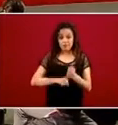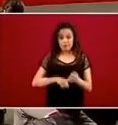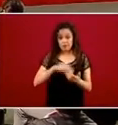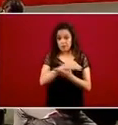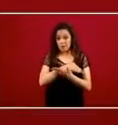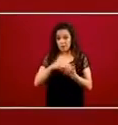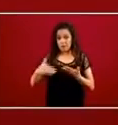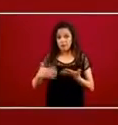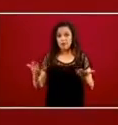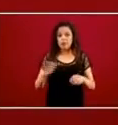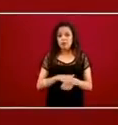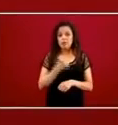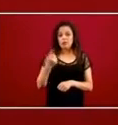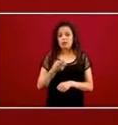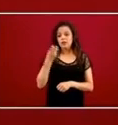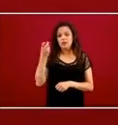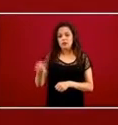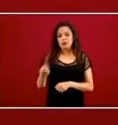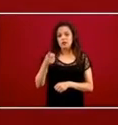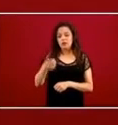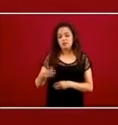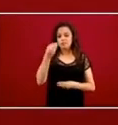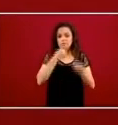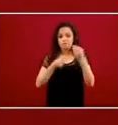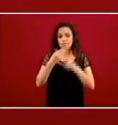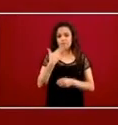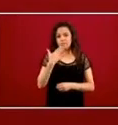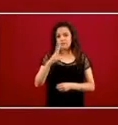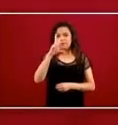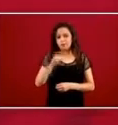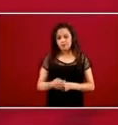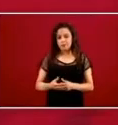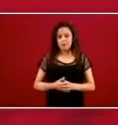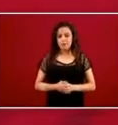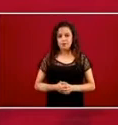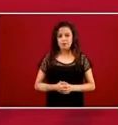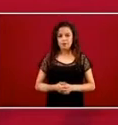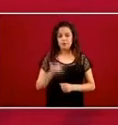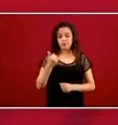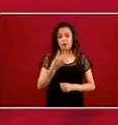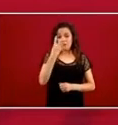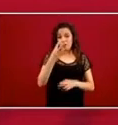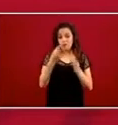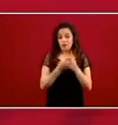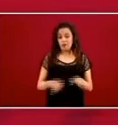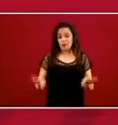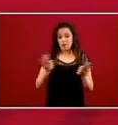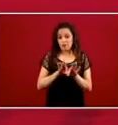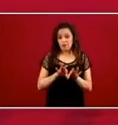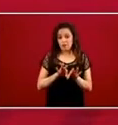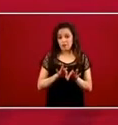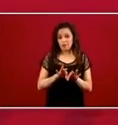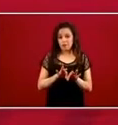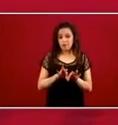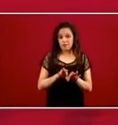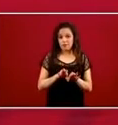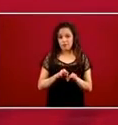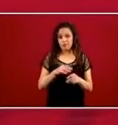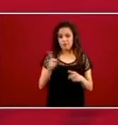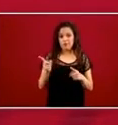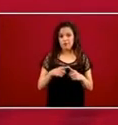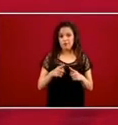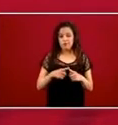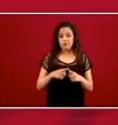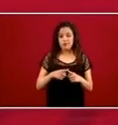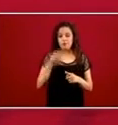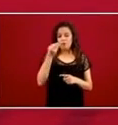etc., etc. So half of the deaths are attributed to conditions that are a